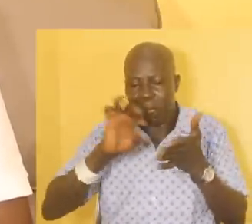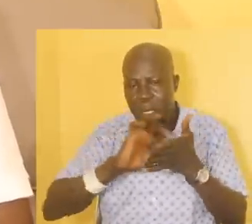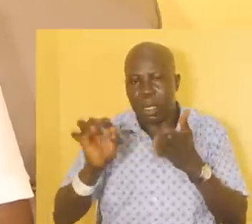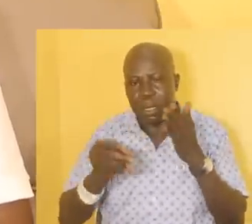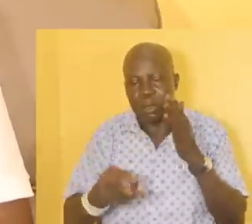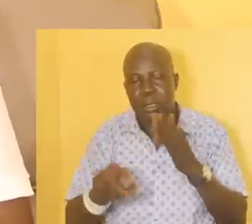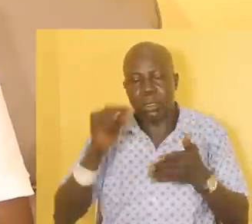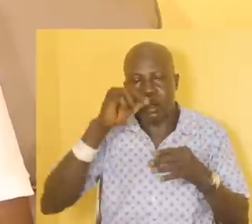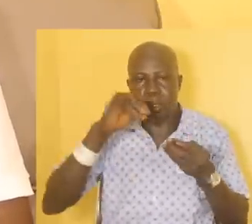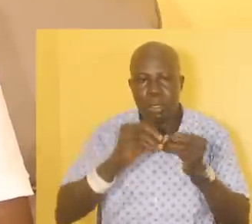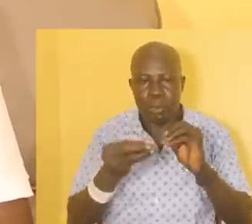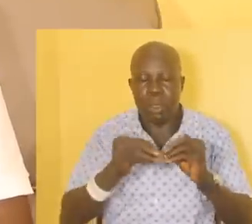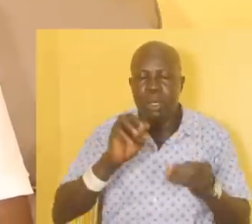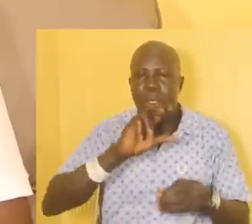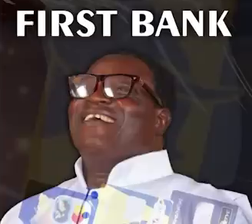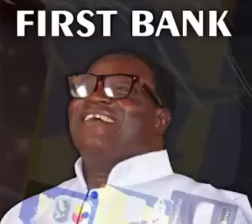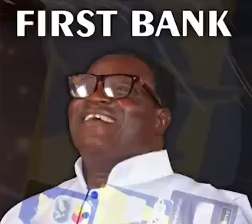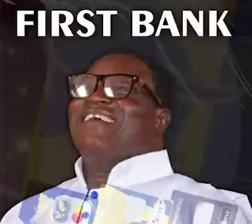Impossible. Write it down.